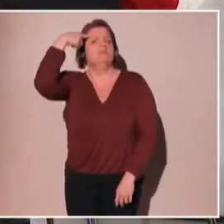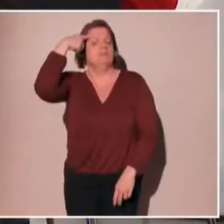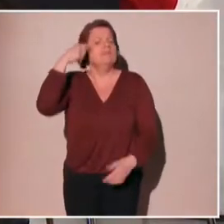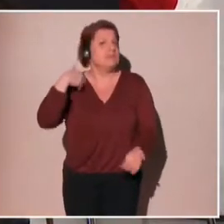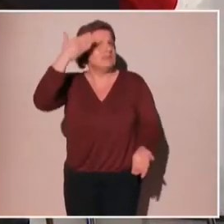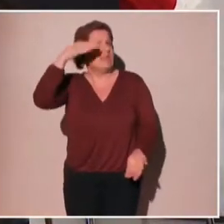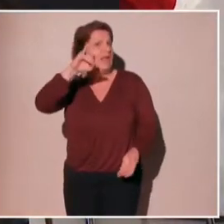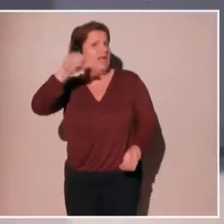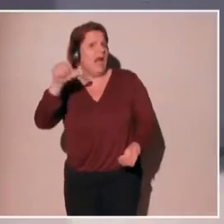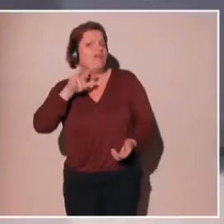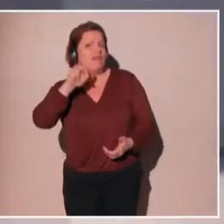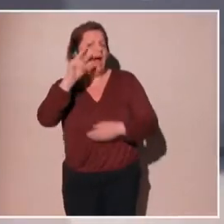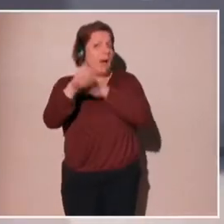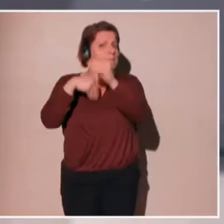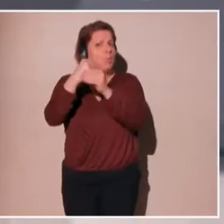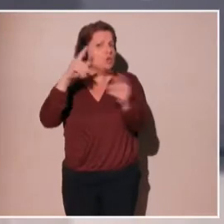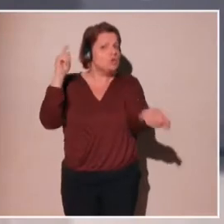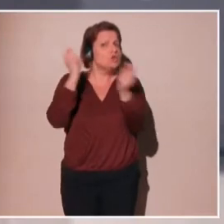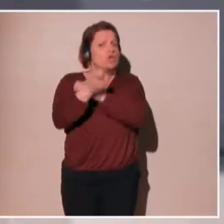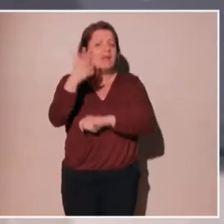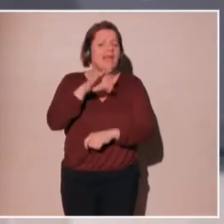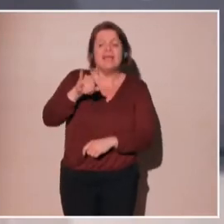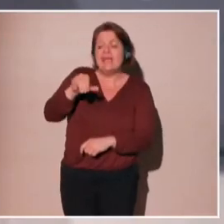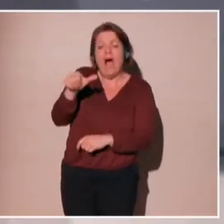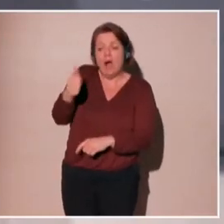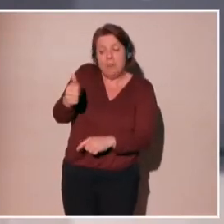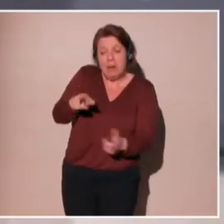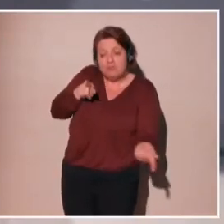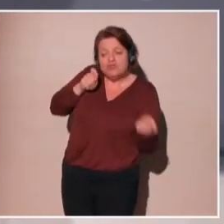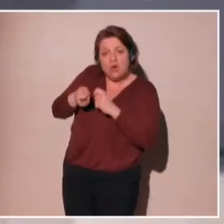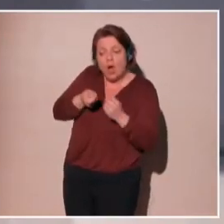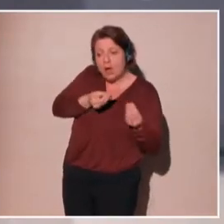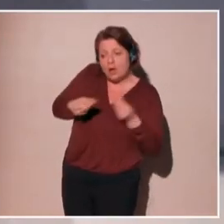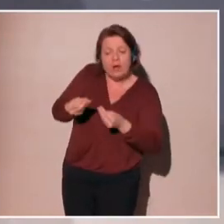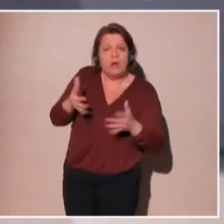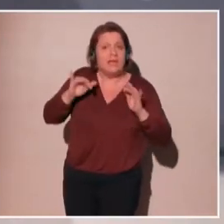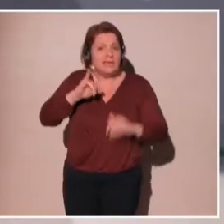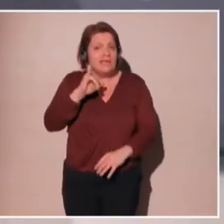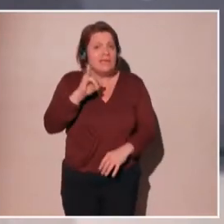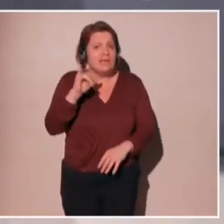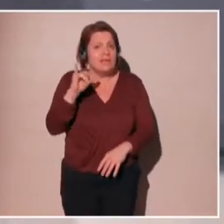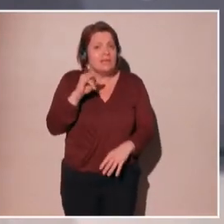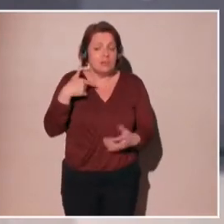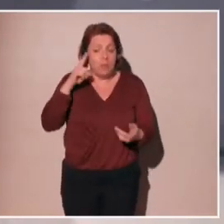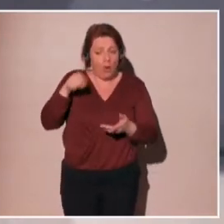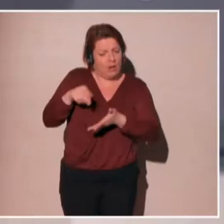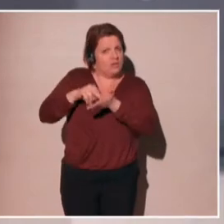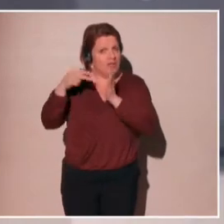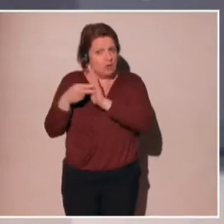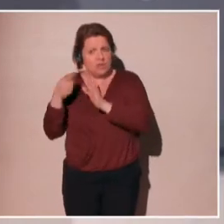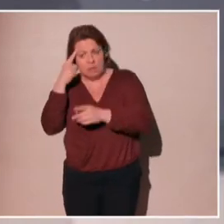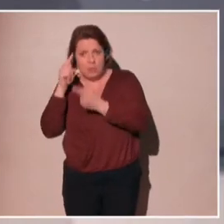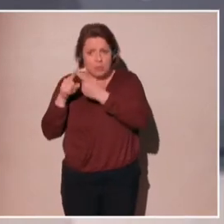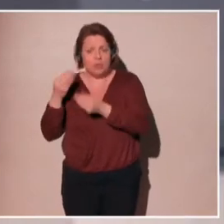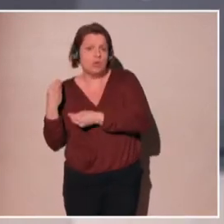AI? Because this is a technology that's meant to transform humanity in the years and decades to come,